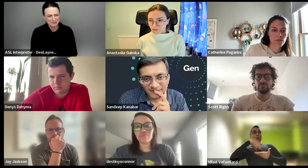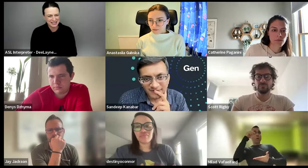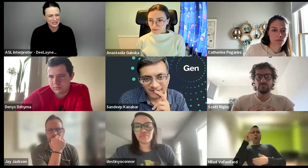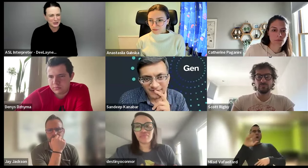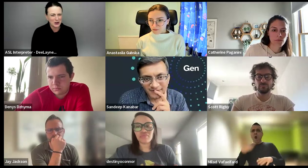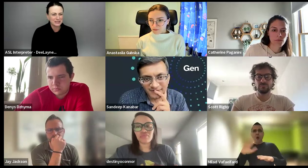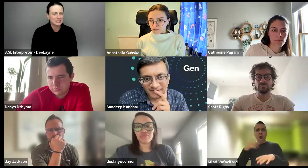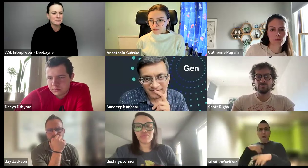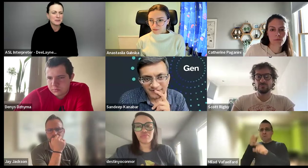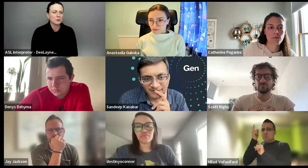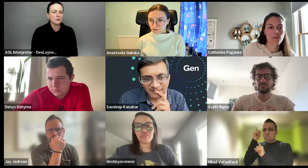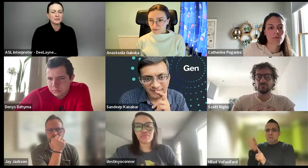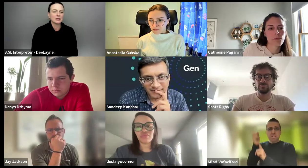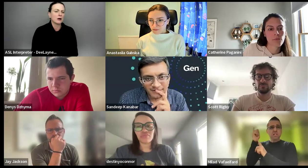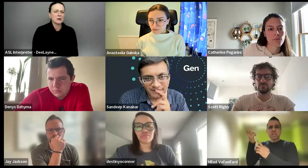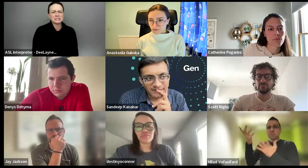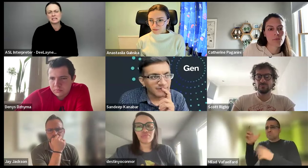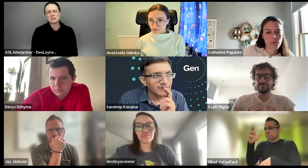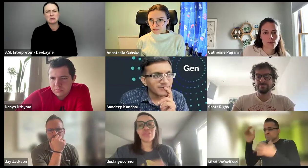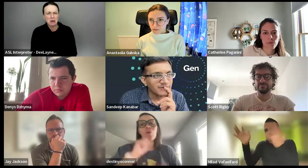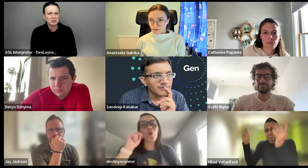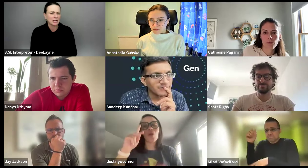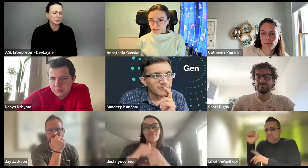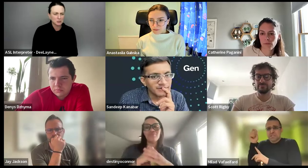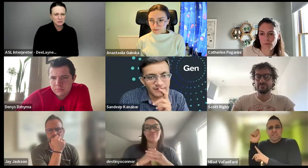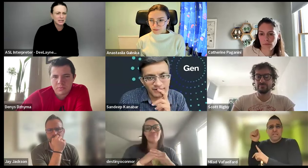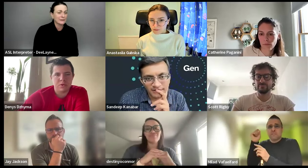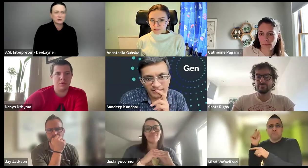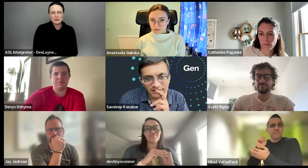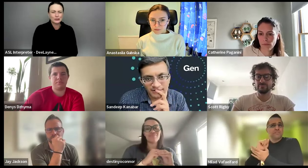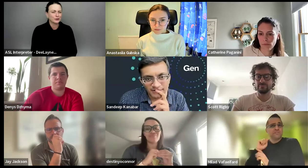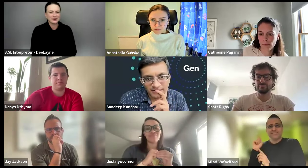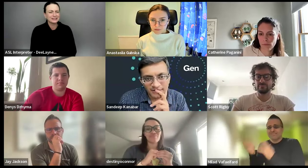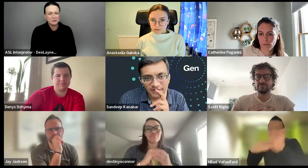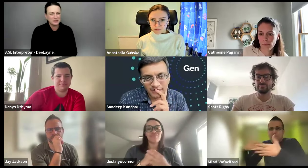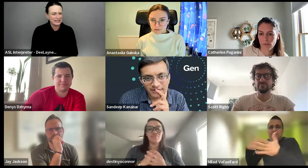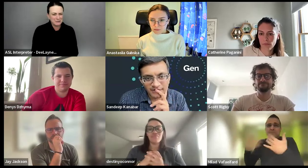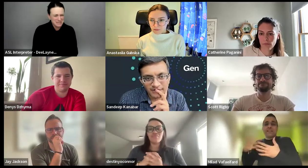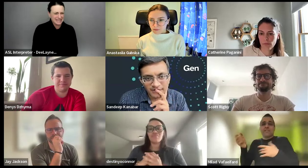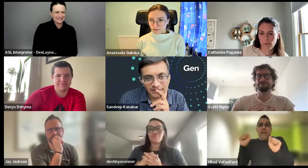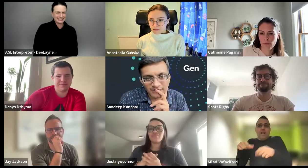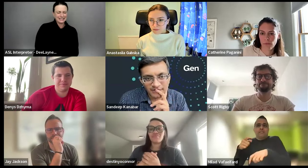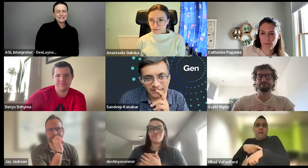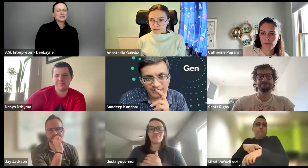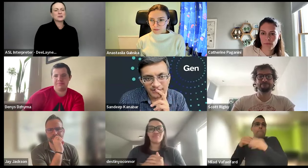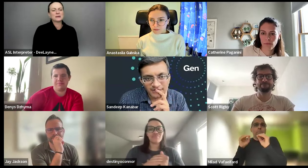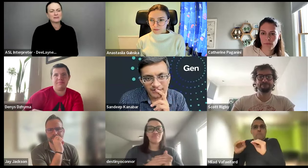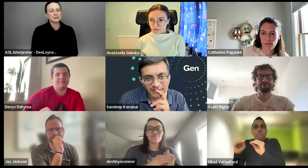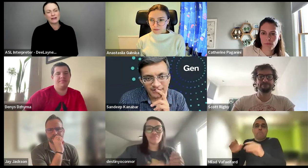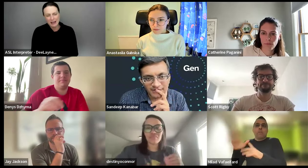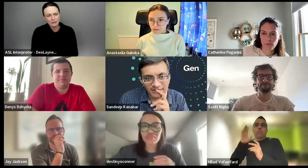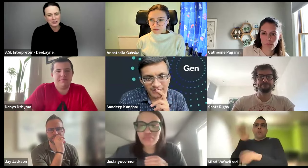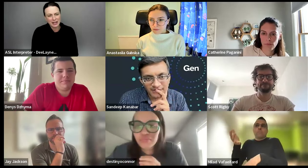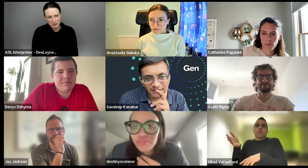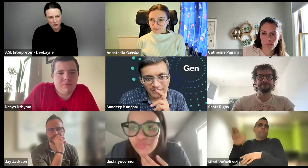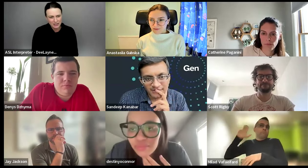little something. You know, I mean, people think, oh, it takes a long time to learn sign language, but you can learn a little bit in a minute. So you don't have to